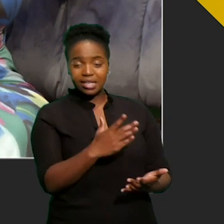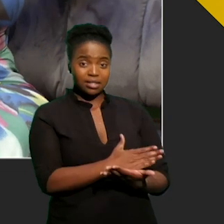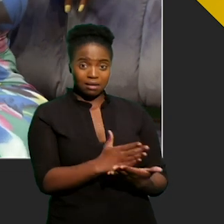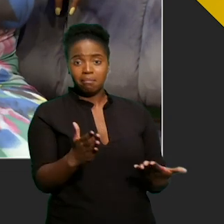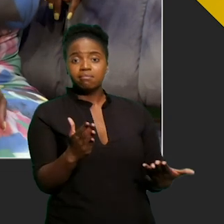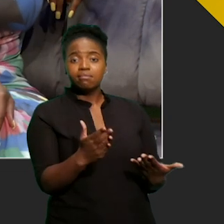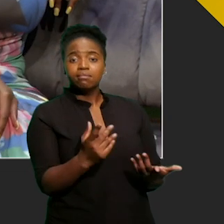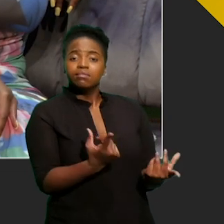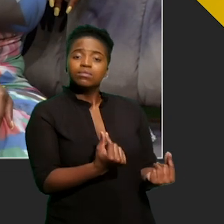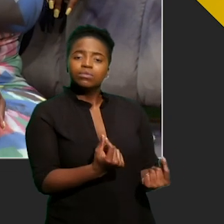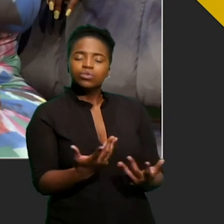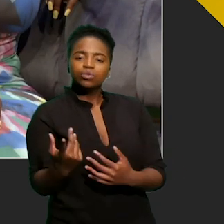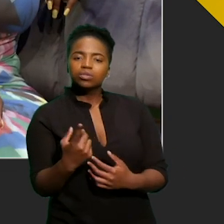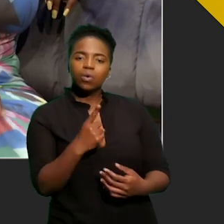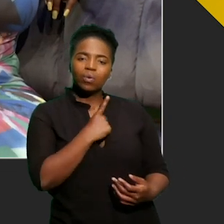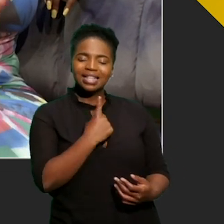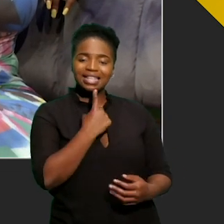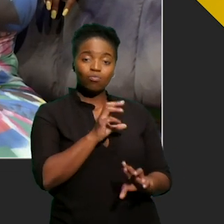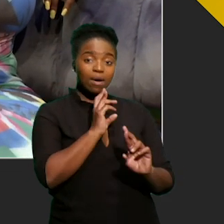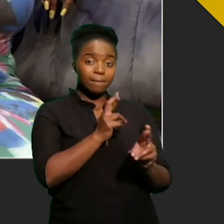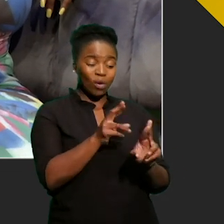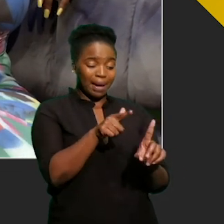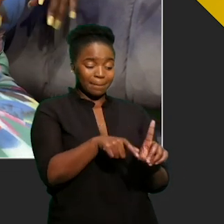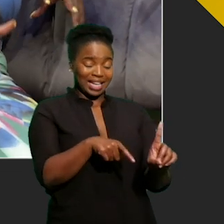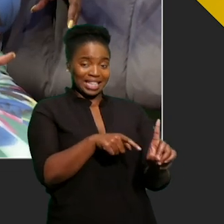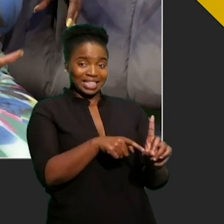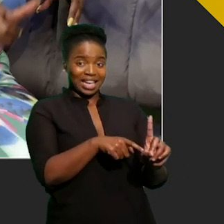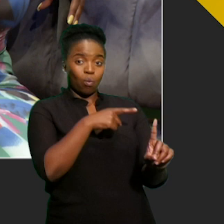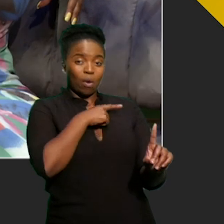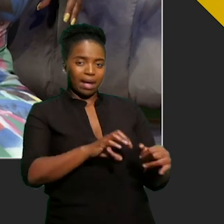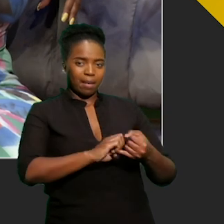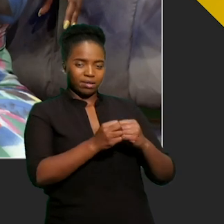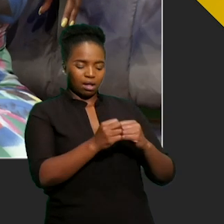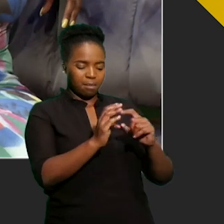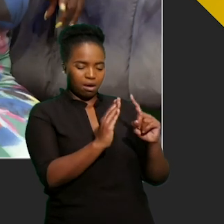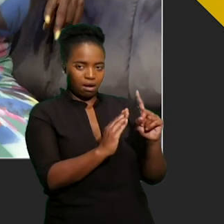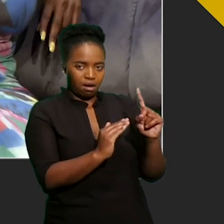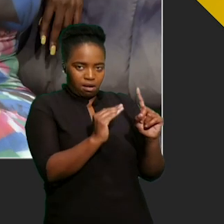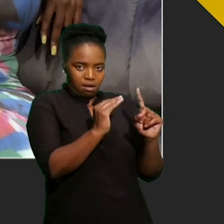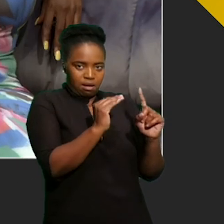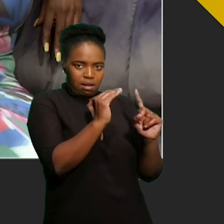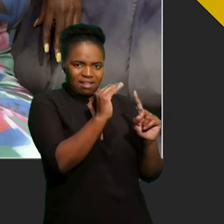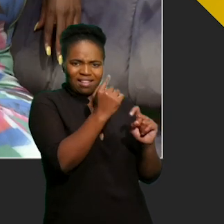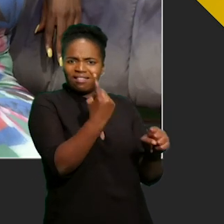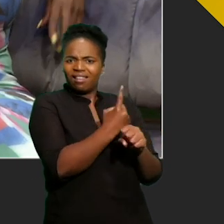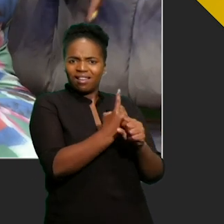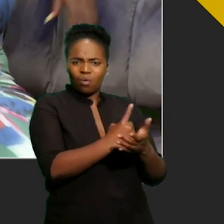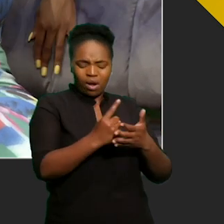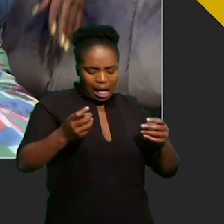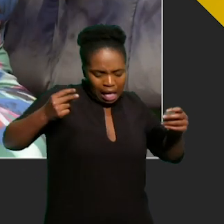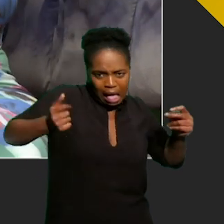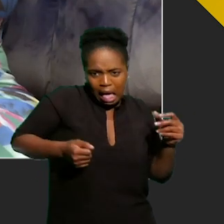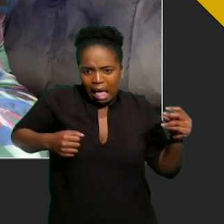of the publications, they report on a certain personality to try and elevate that personality. Every week, Motorea Jaiva,